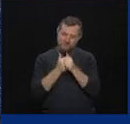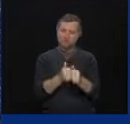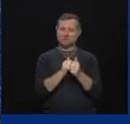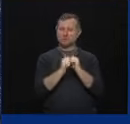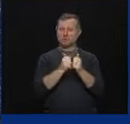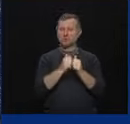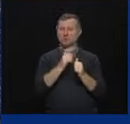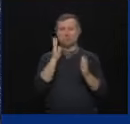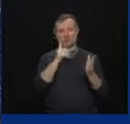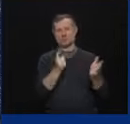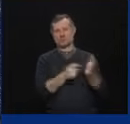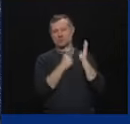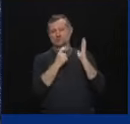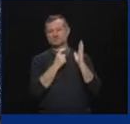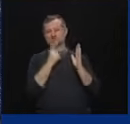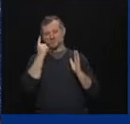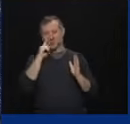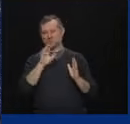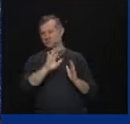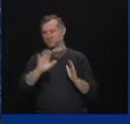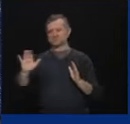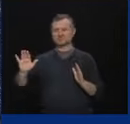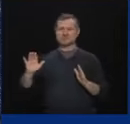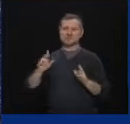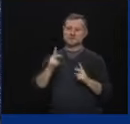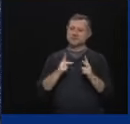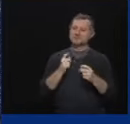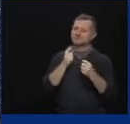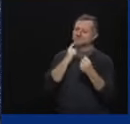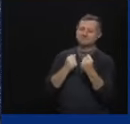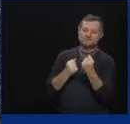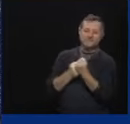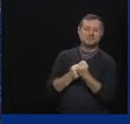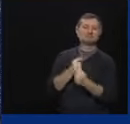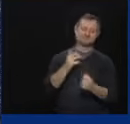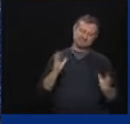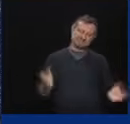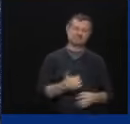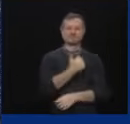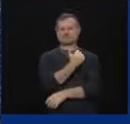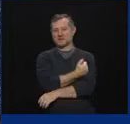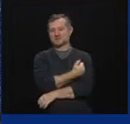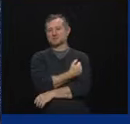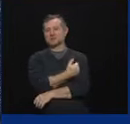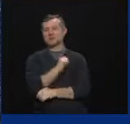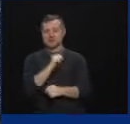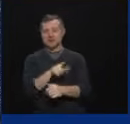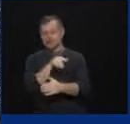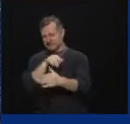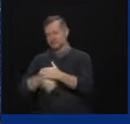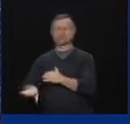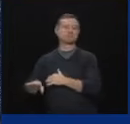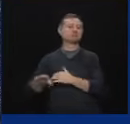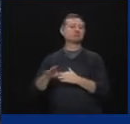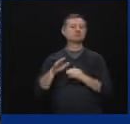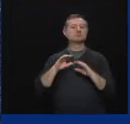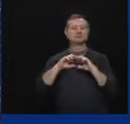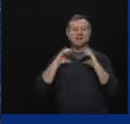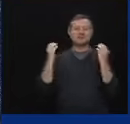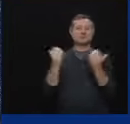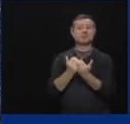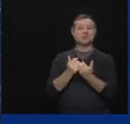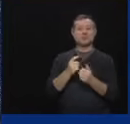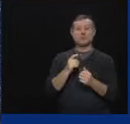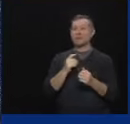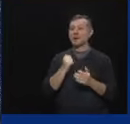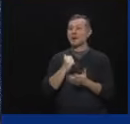requirement that your fans be vaccinated before they can attend. That's how we're going to deal with this fall vulnerability. This is where